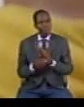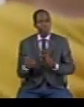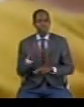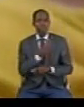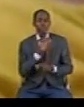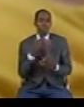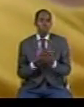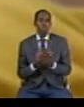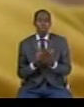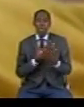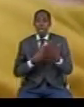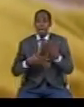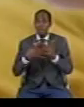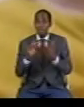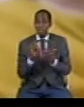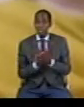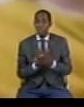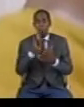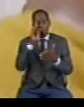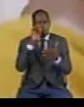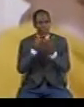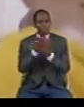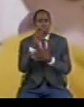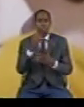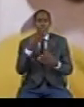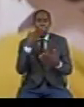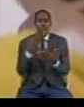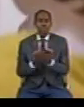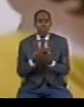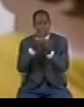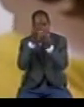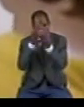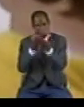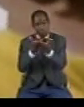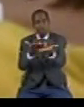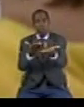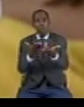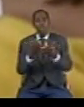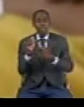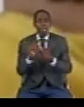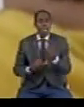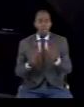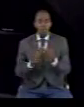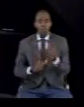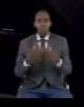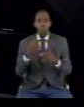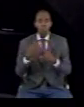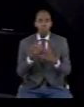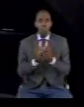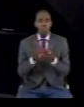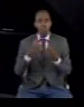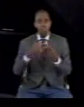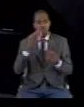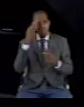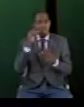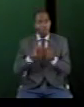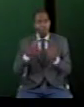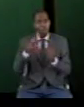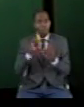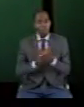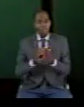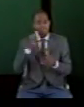then after that, you believe the good news. Everyone that is coming to the knowledge of the sins he has